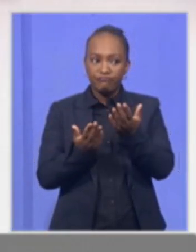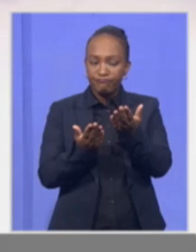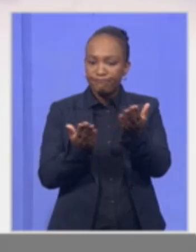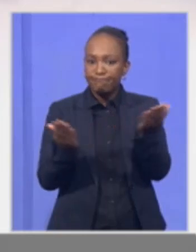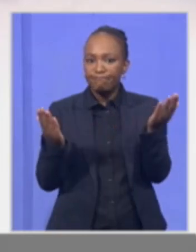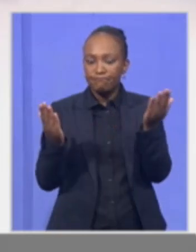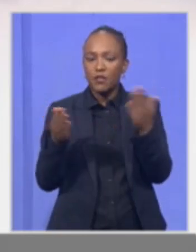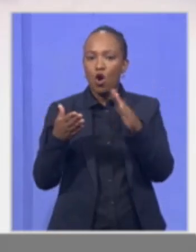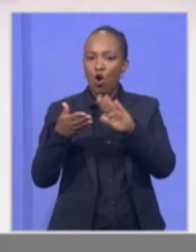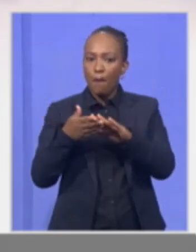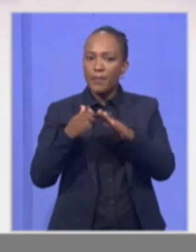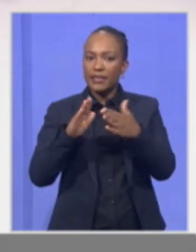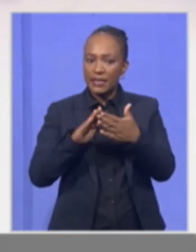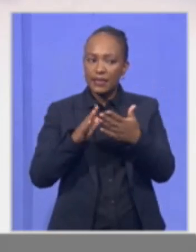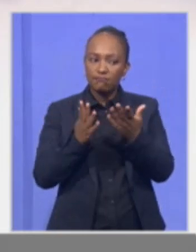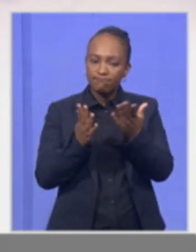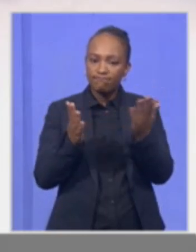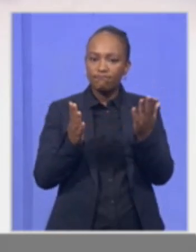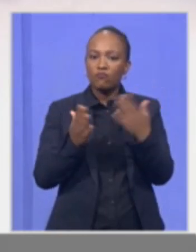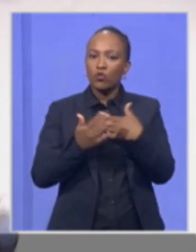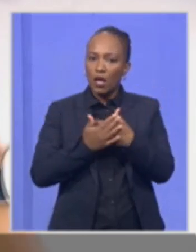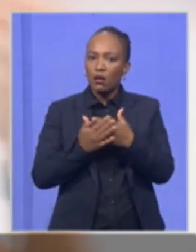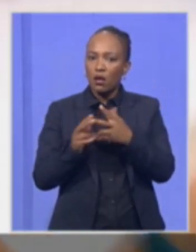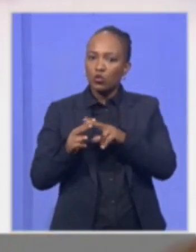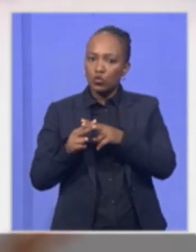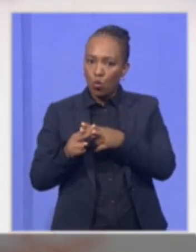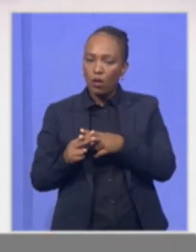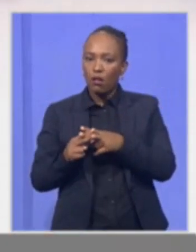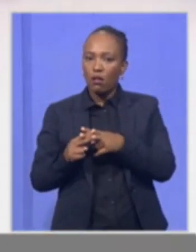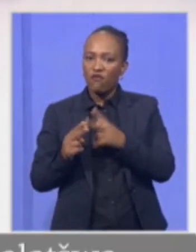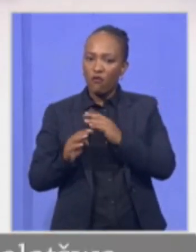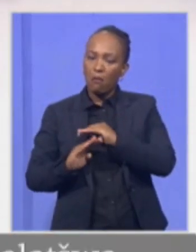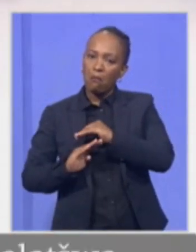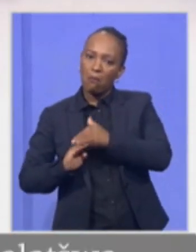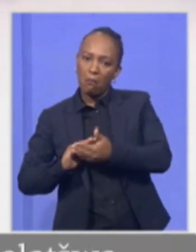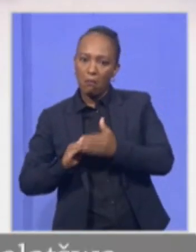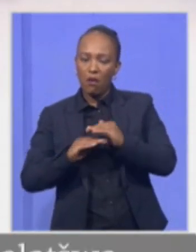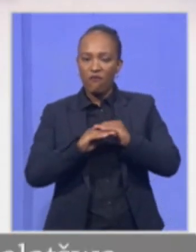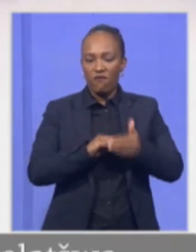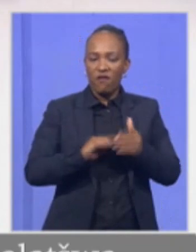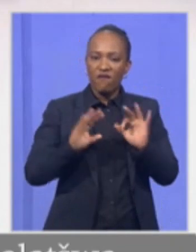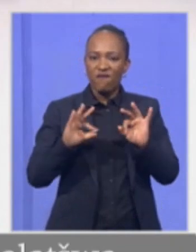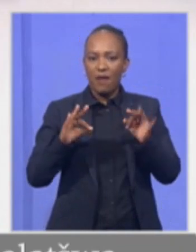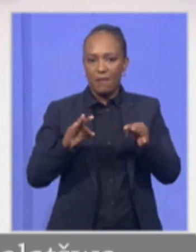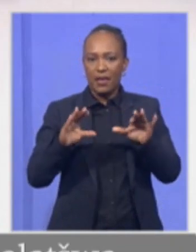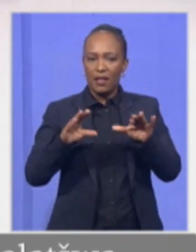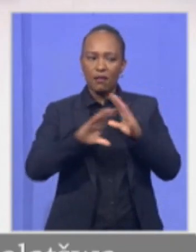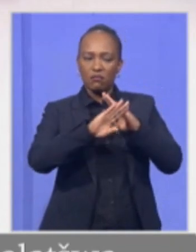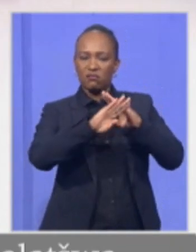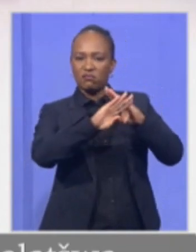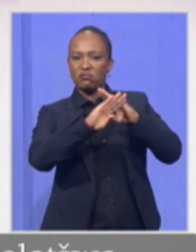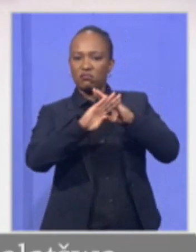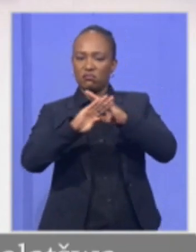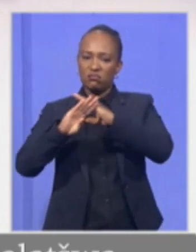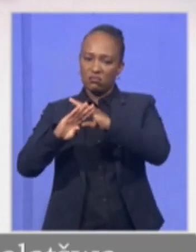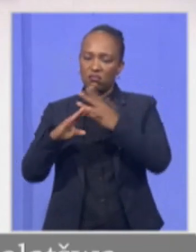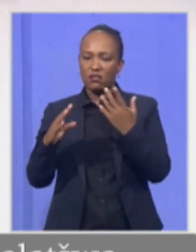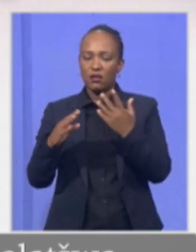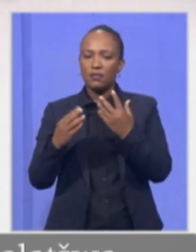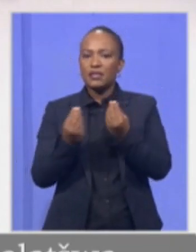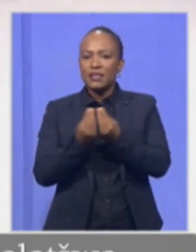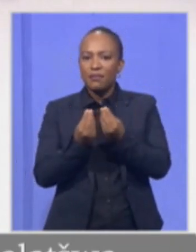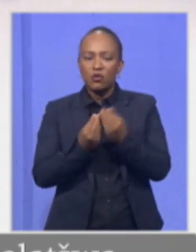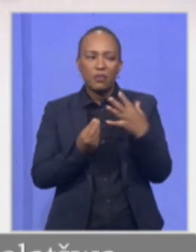have the tools to protect their families. It will not just be something that you